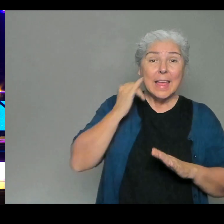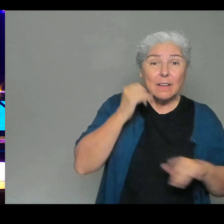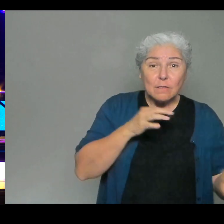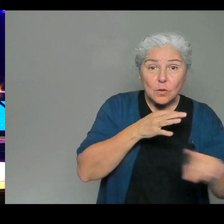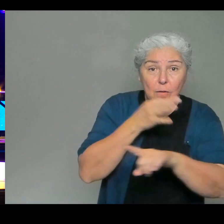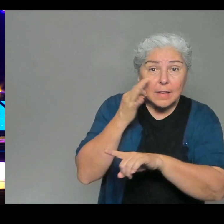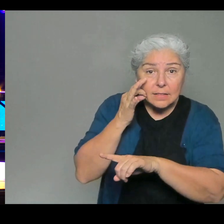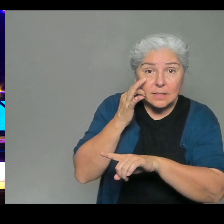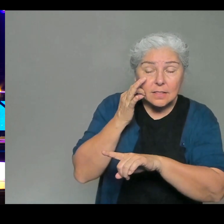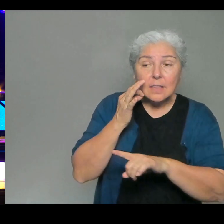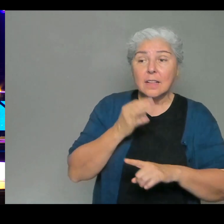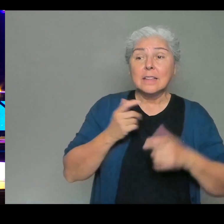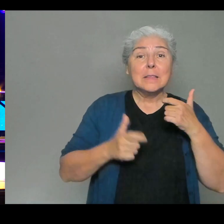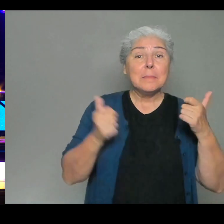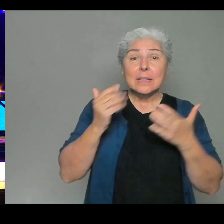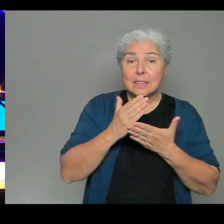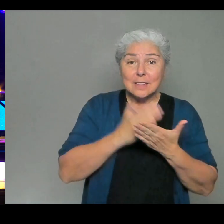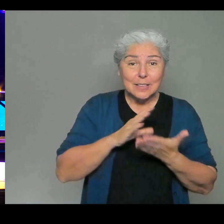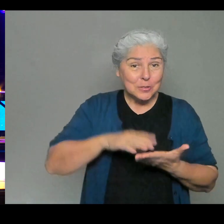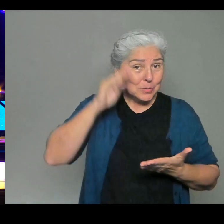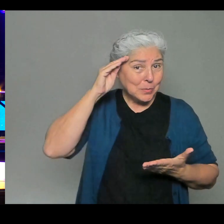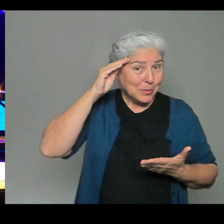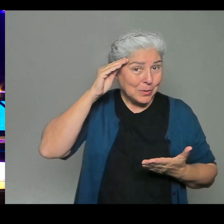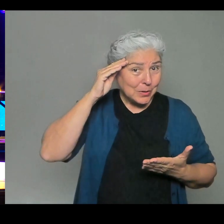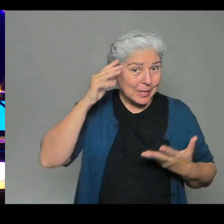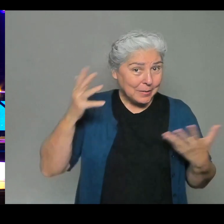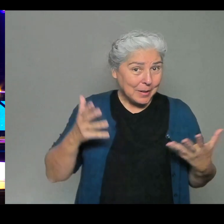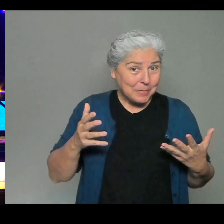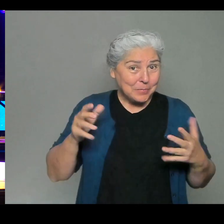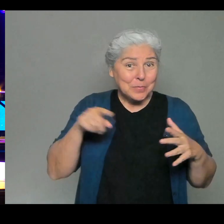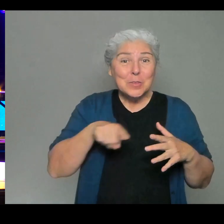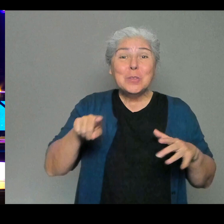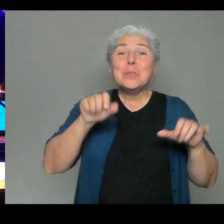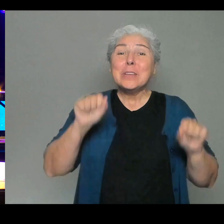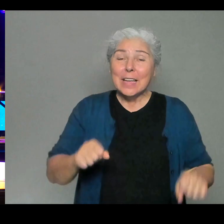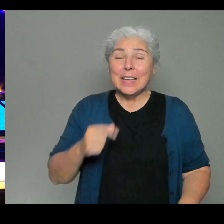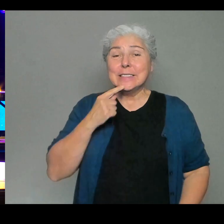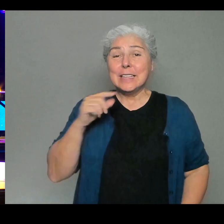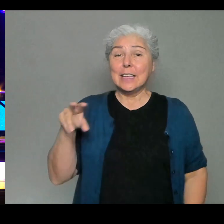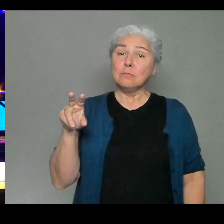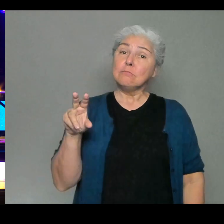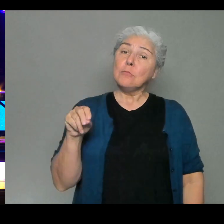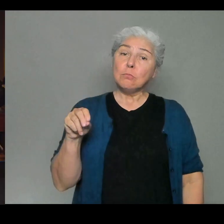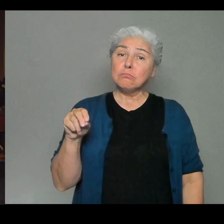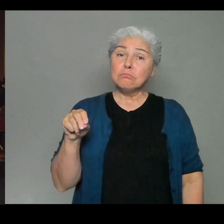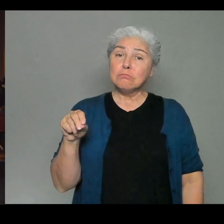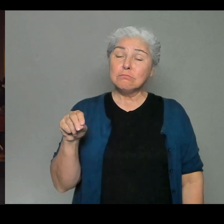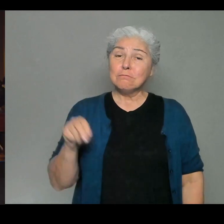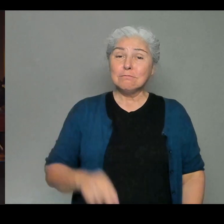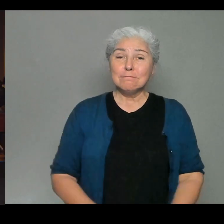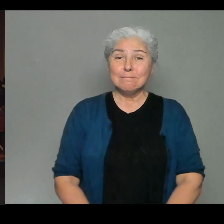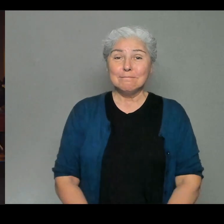y'all who are fasting, probably the biggest lesson you're learning is that you can say no.